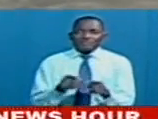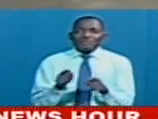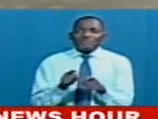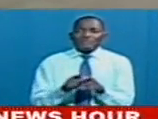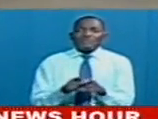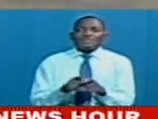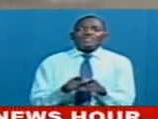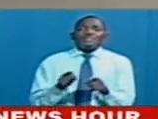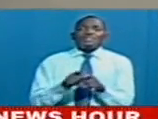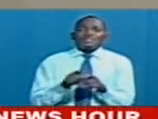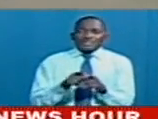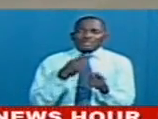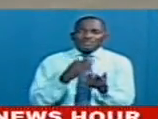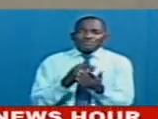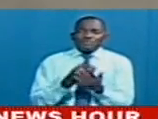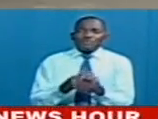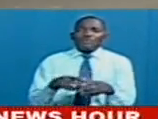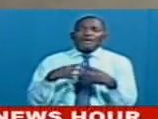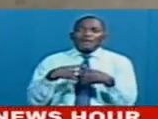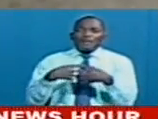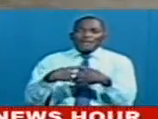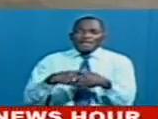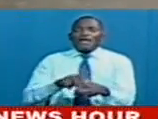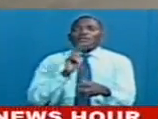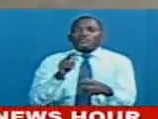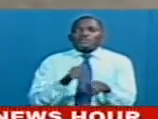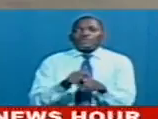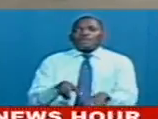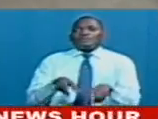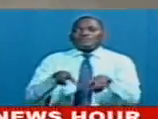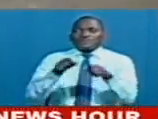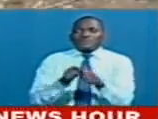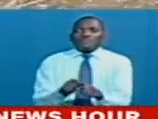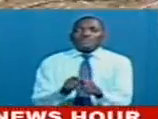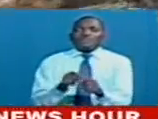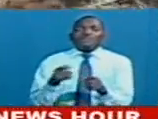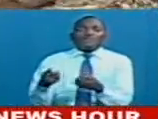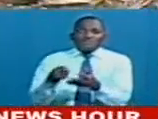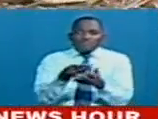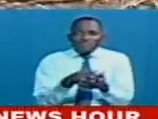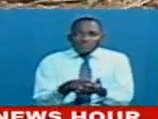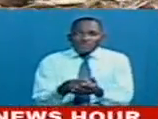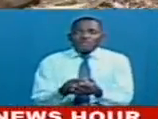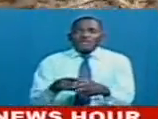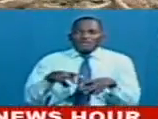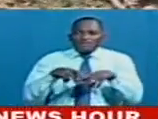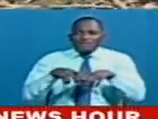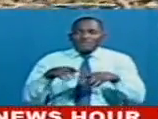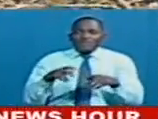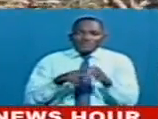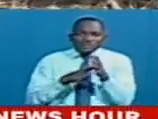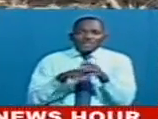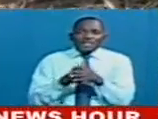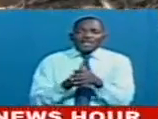not require any dedicated high-power rated tractors to work efficiently. There was a field demonstration for assessment by